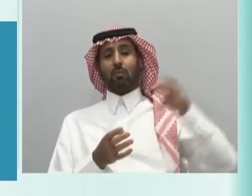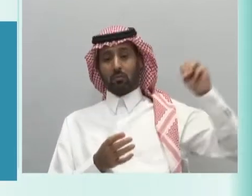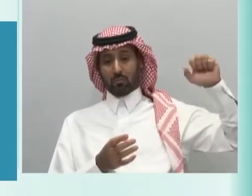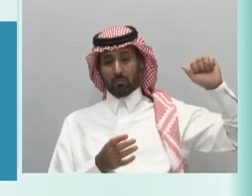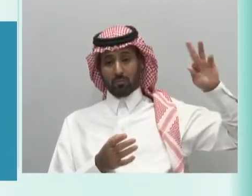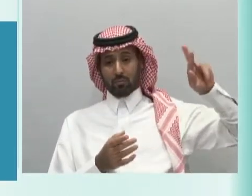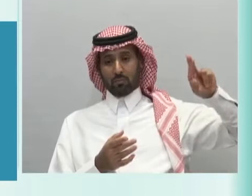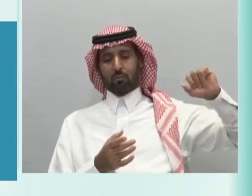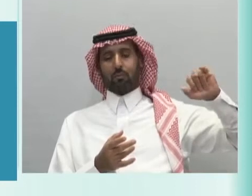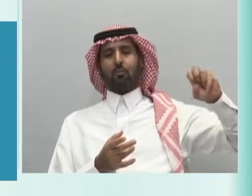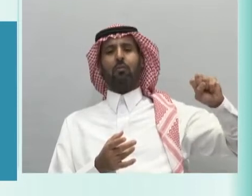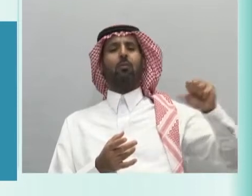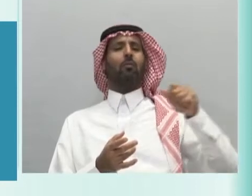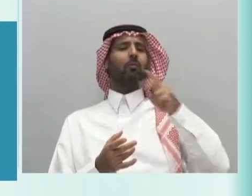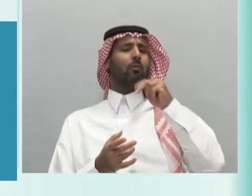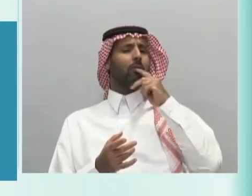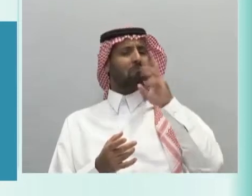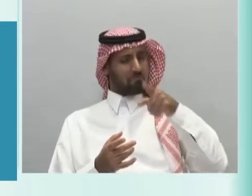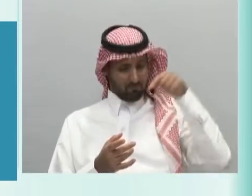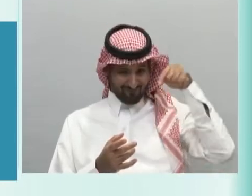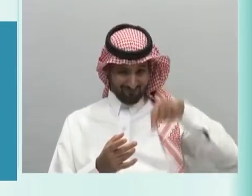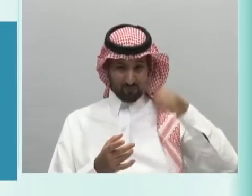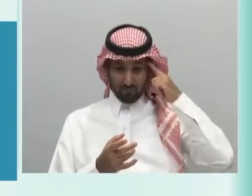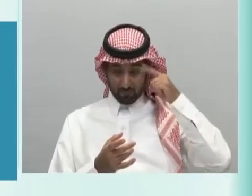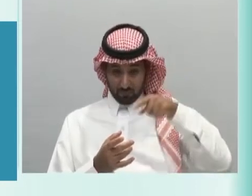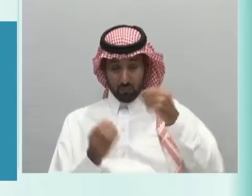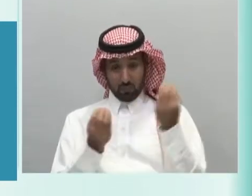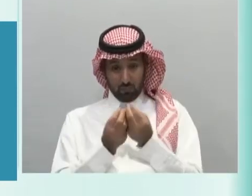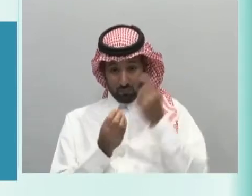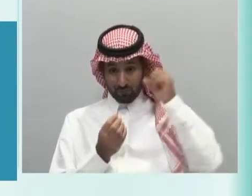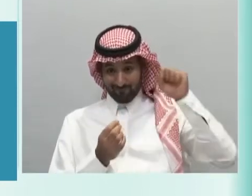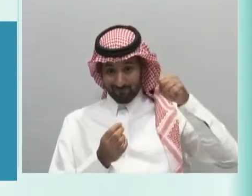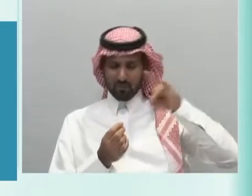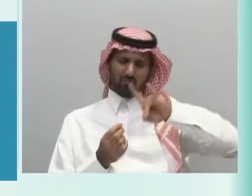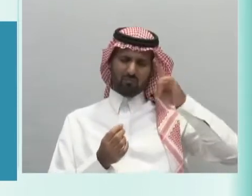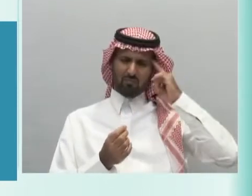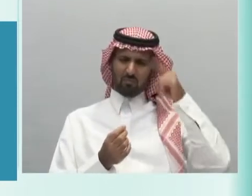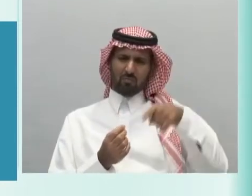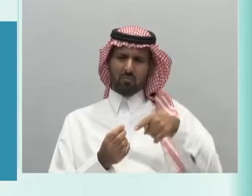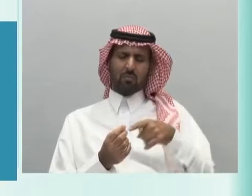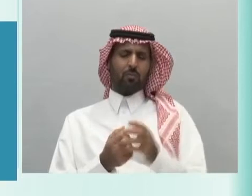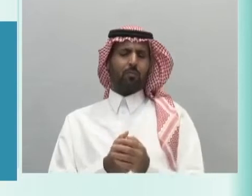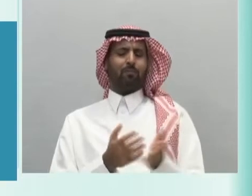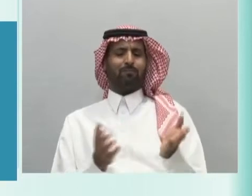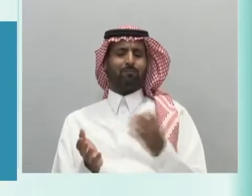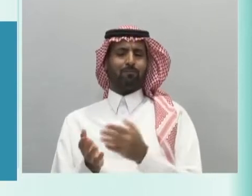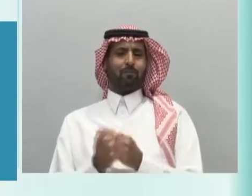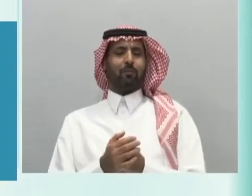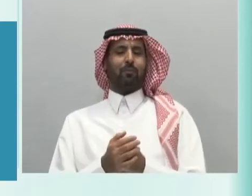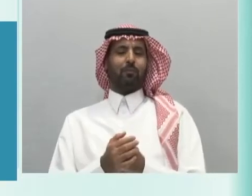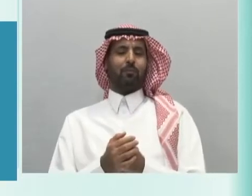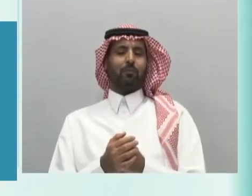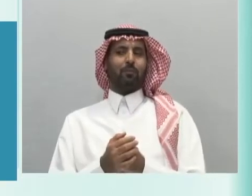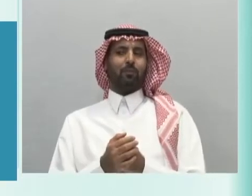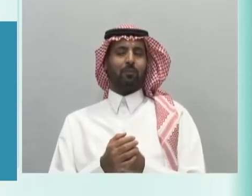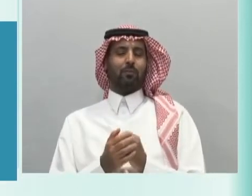if you agree with her or if you disagree. Unit 3, Far and Away, pages 34